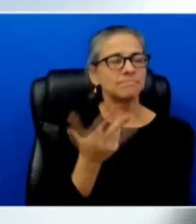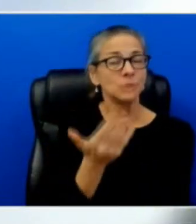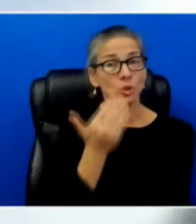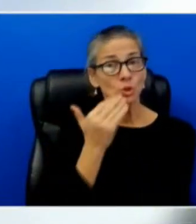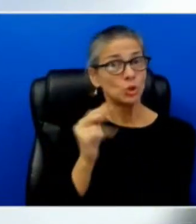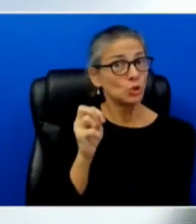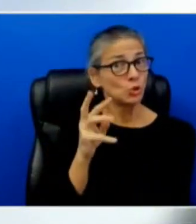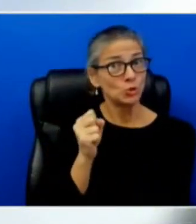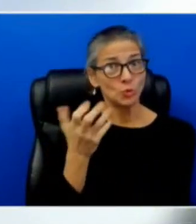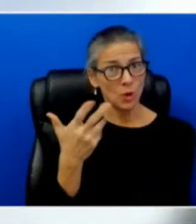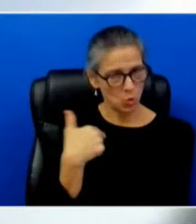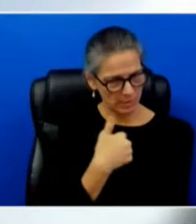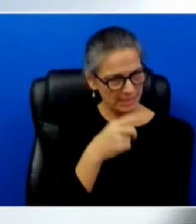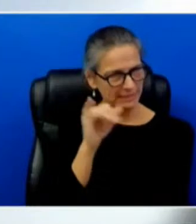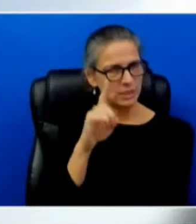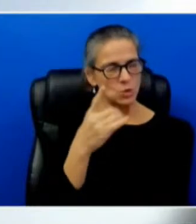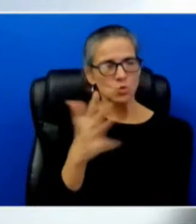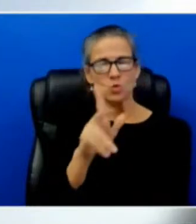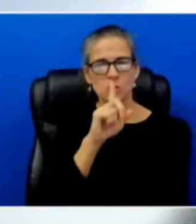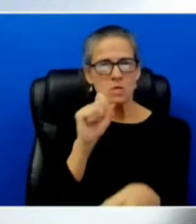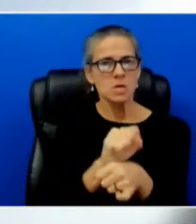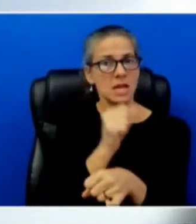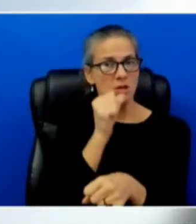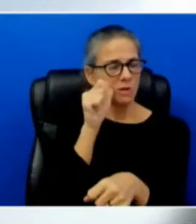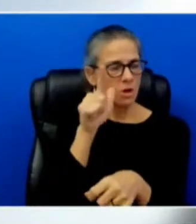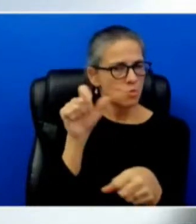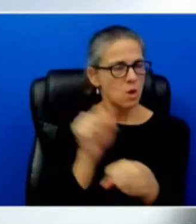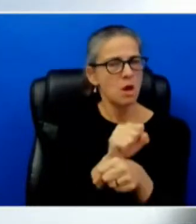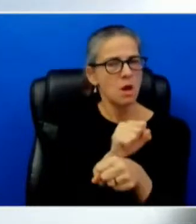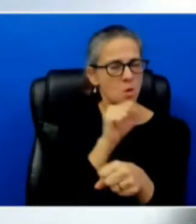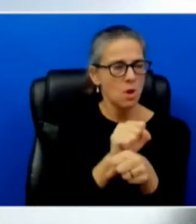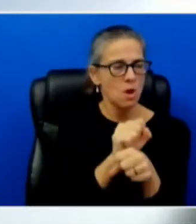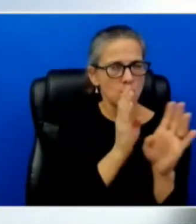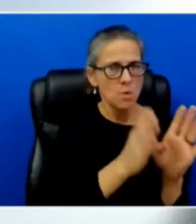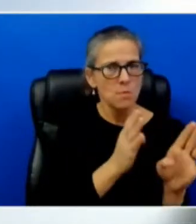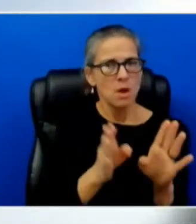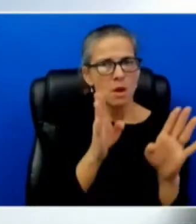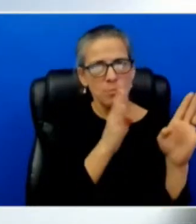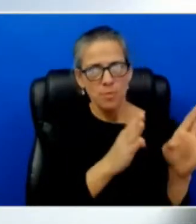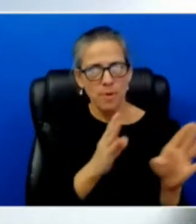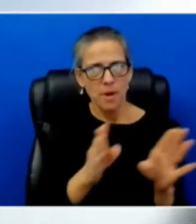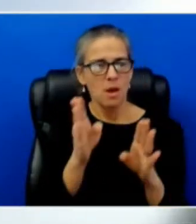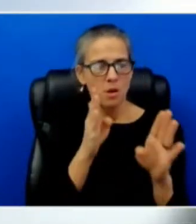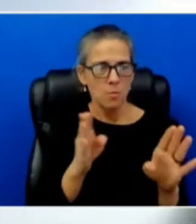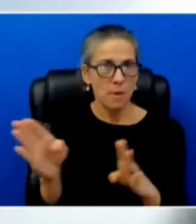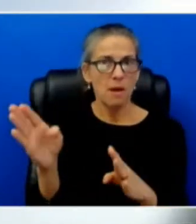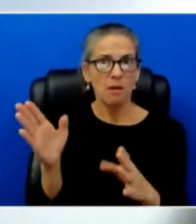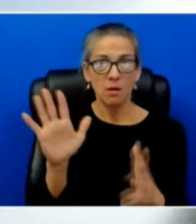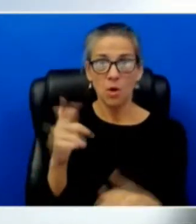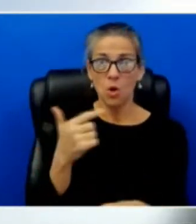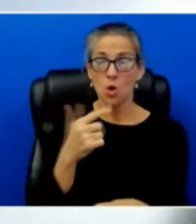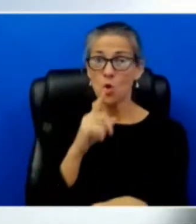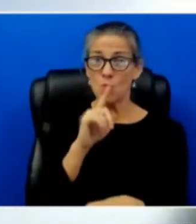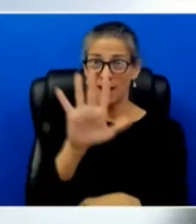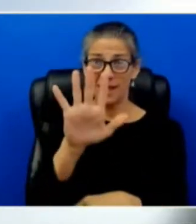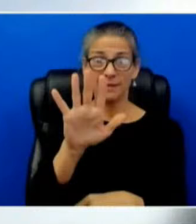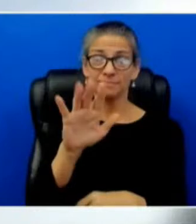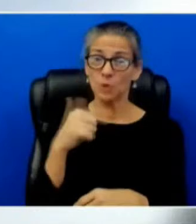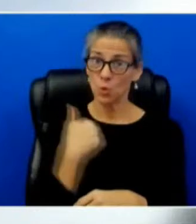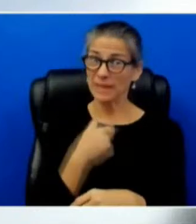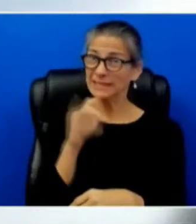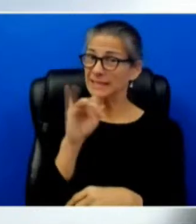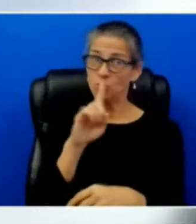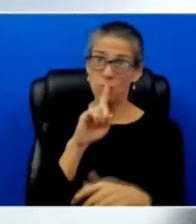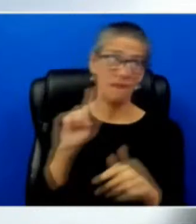accomplished in yesterday. We've looked at this storm really in three phases. The first